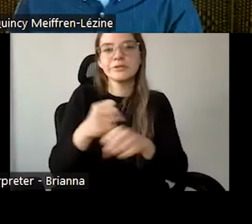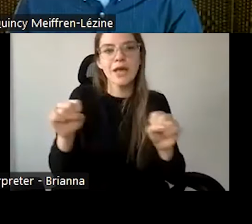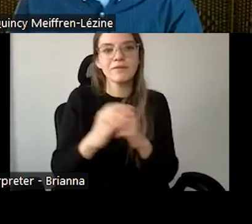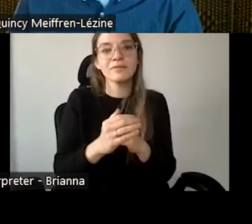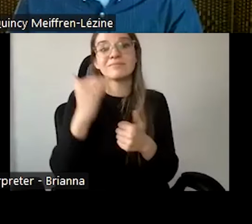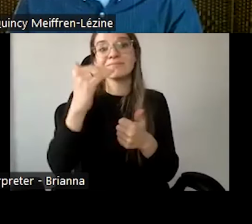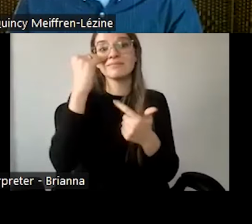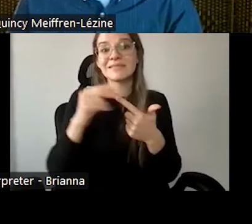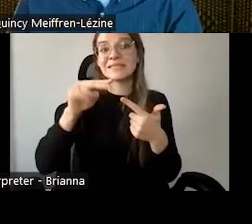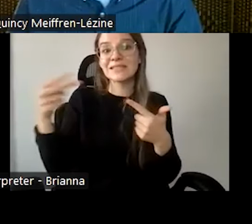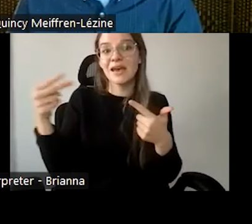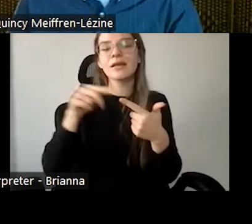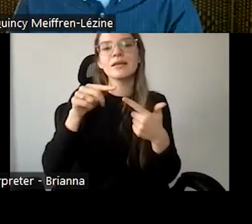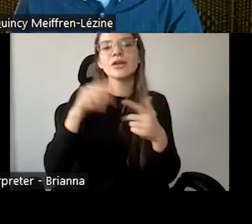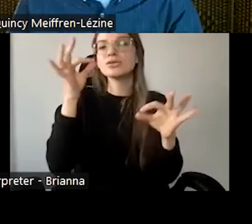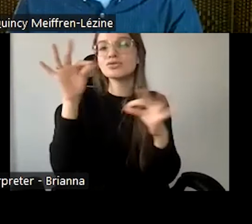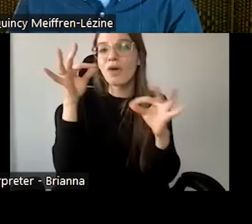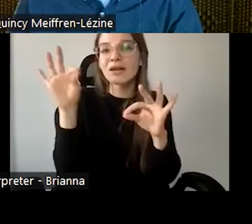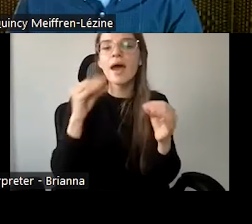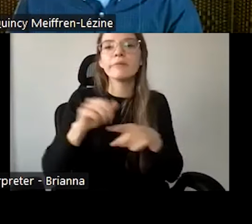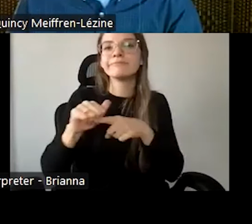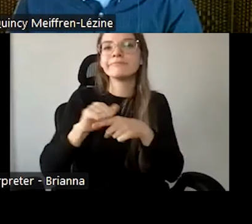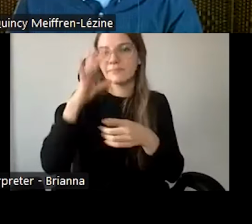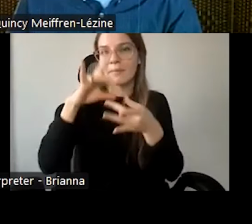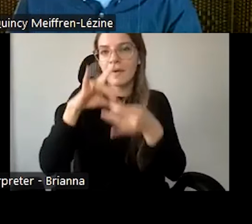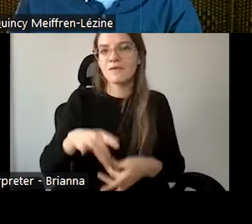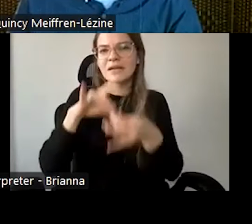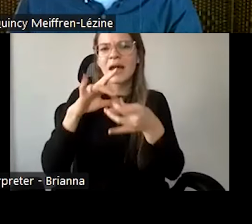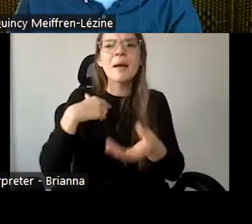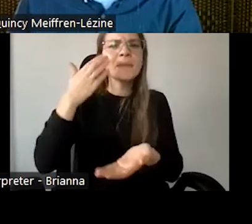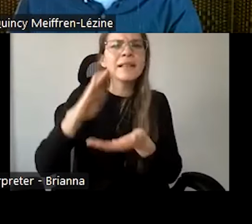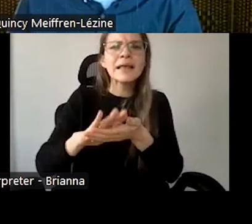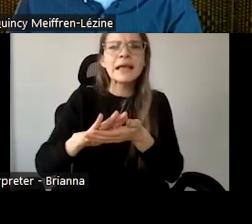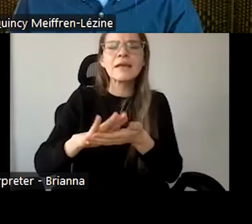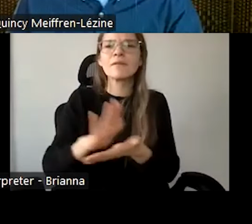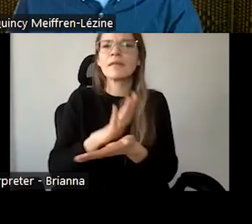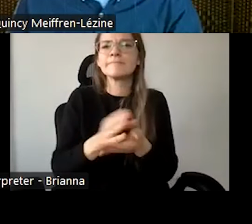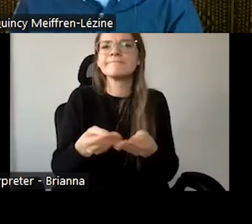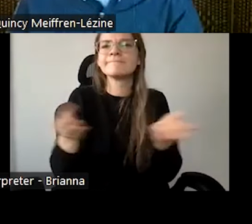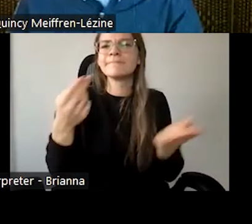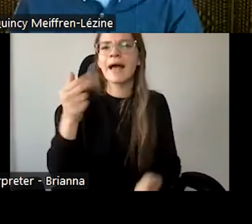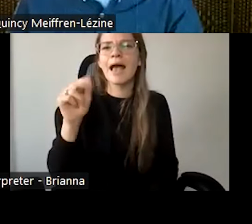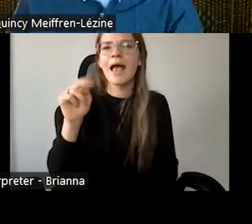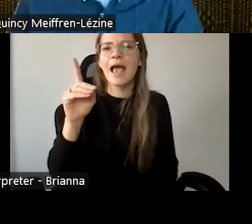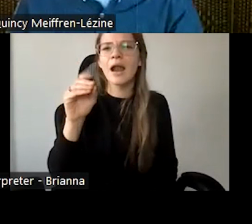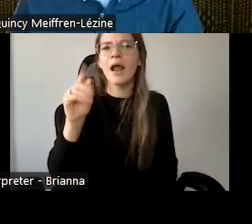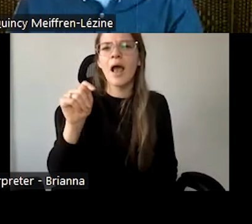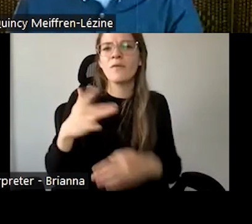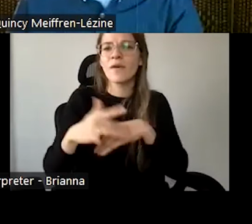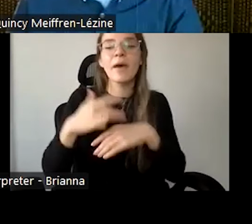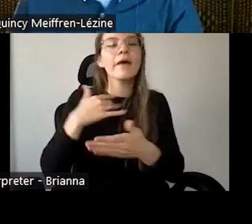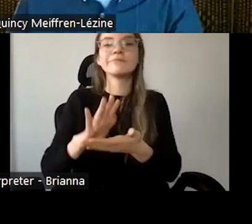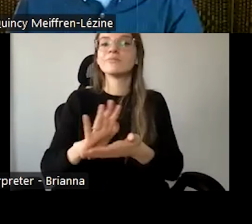mindfulness. And I believe in the handout that is available, there is a worksheet